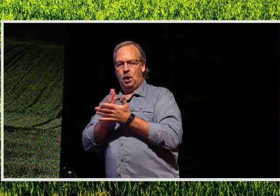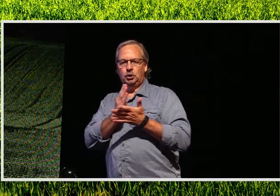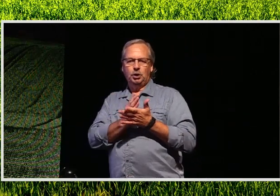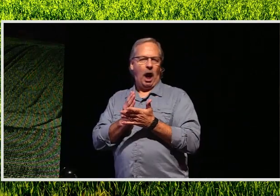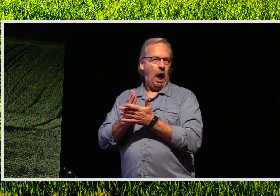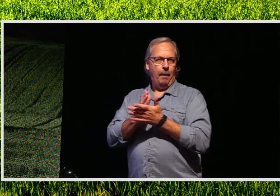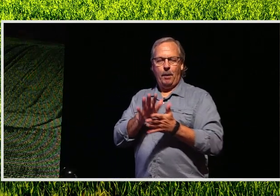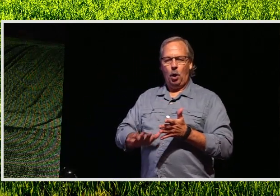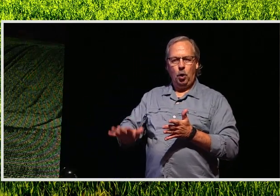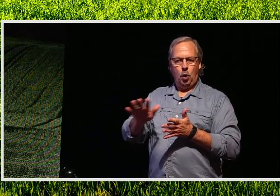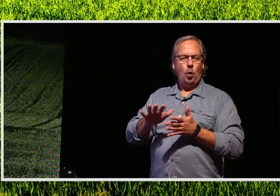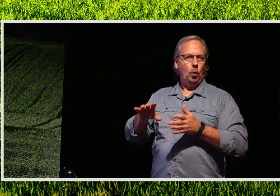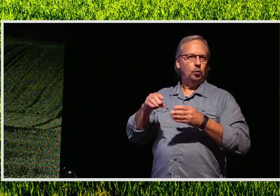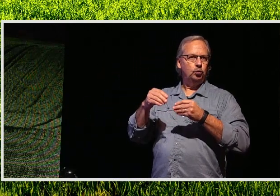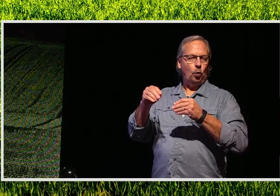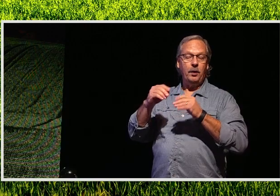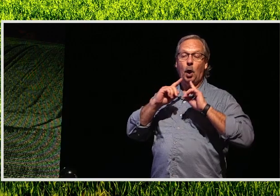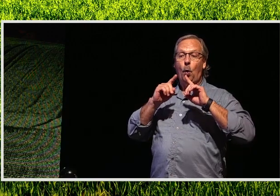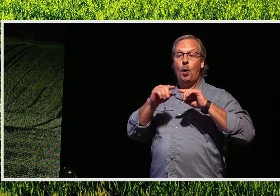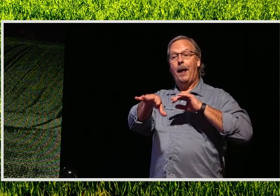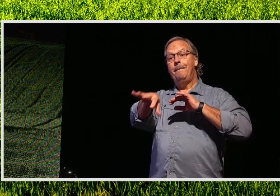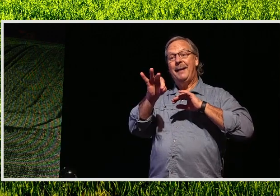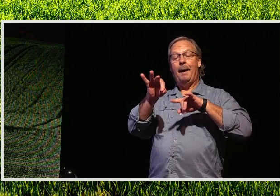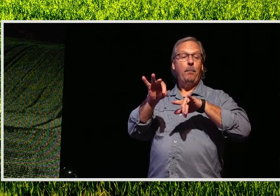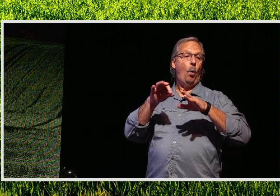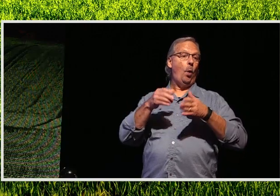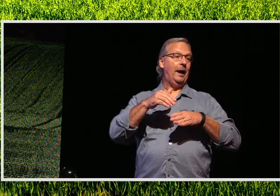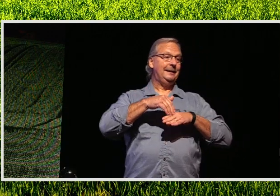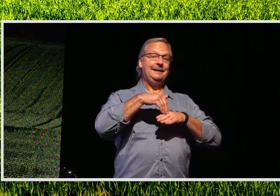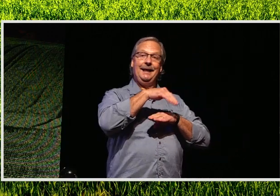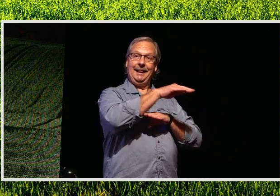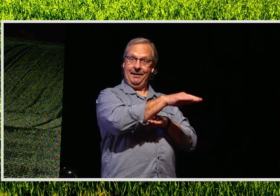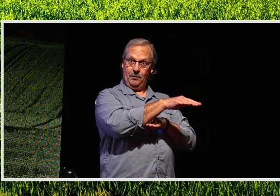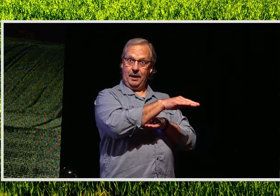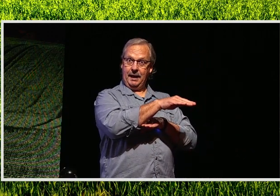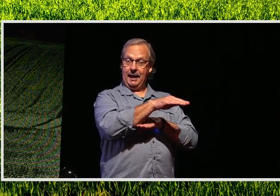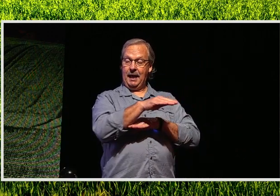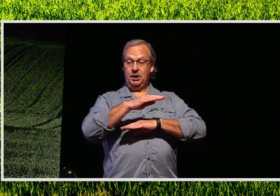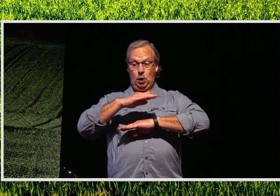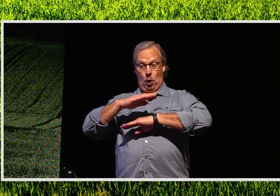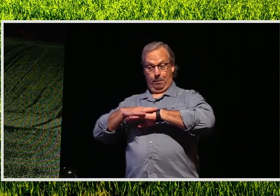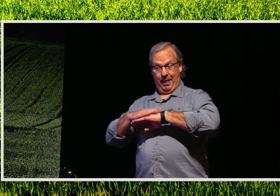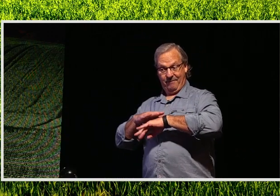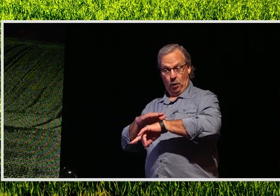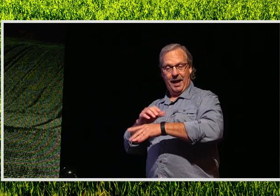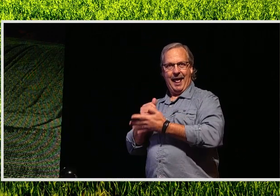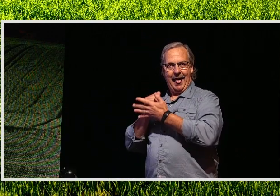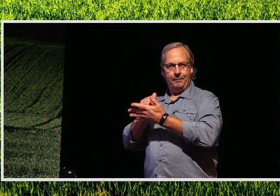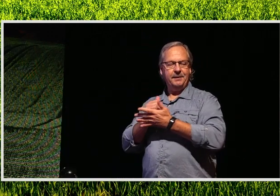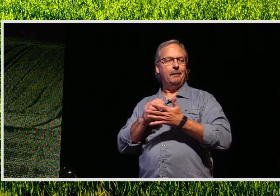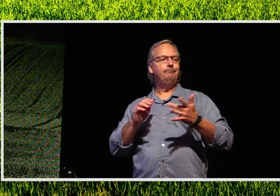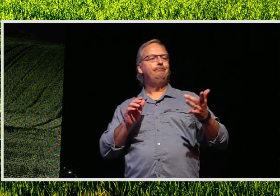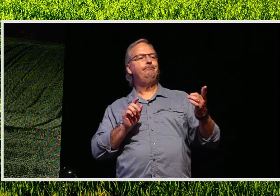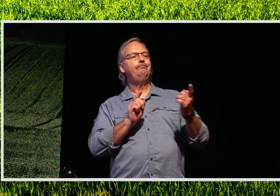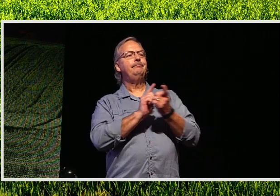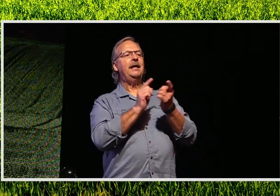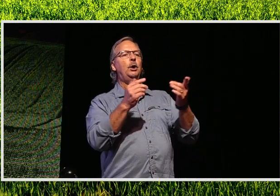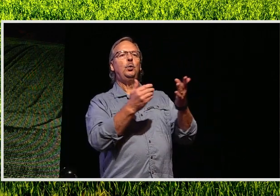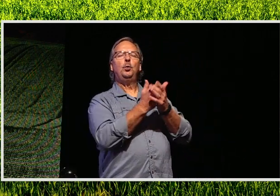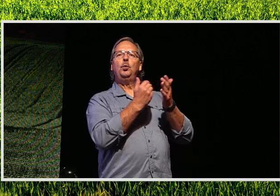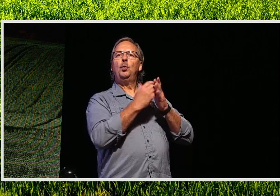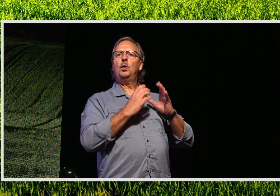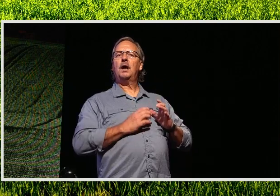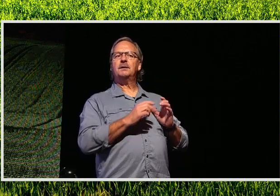to order for pickup or delivery, and our platform helps them reach new customers in major US cities that they could